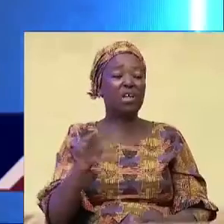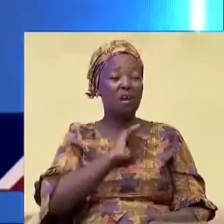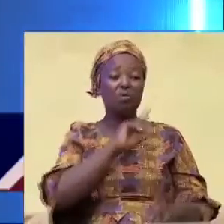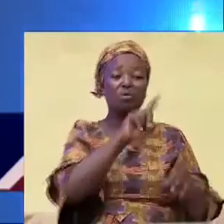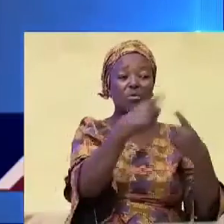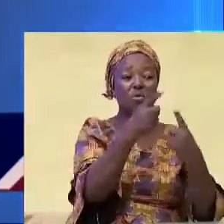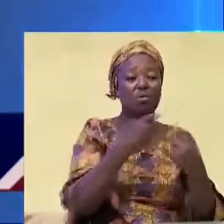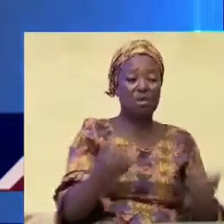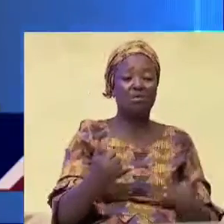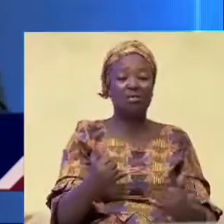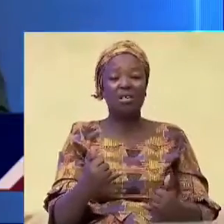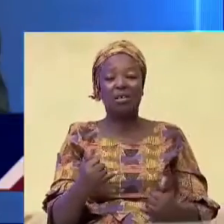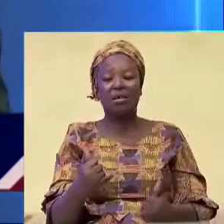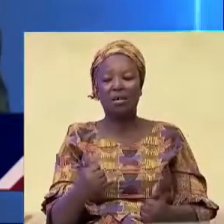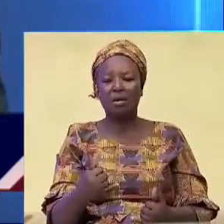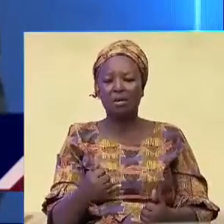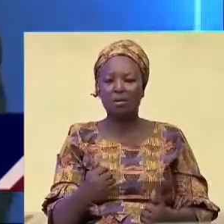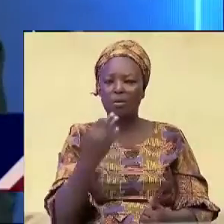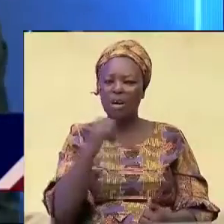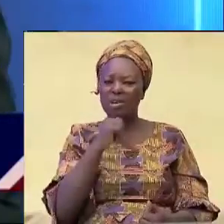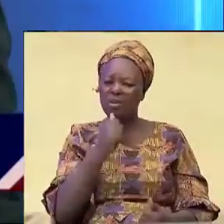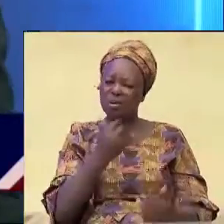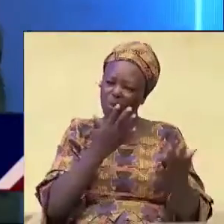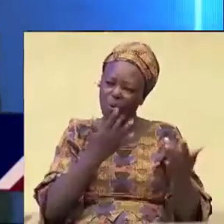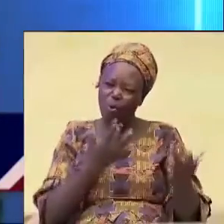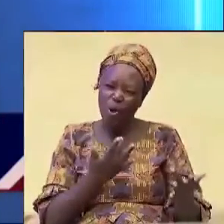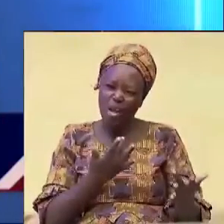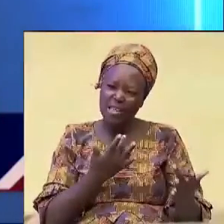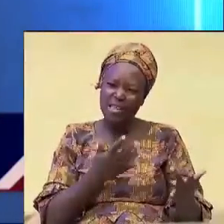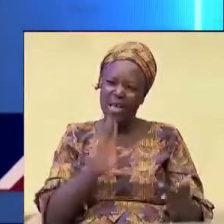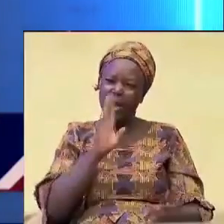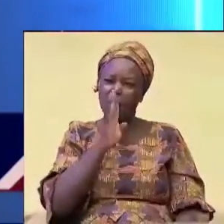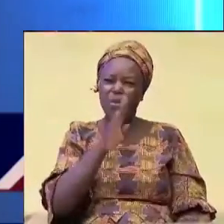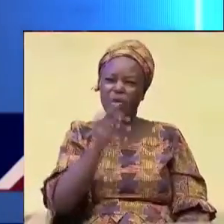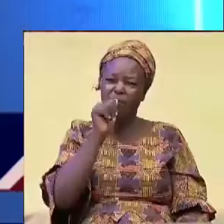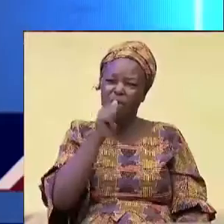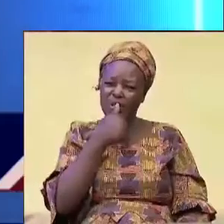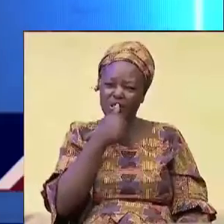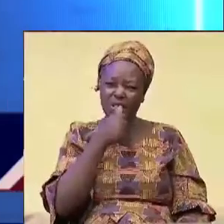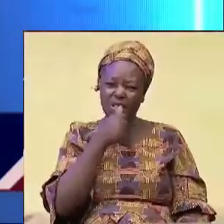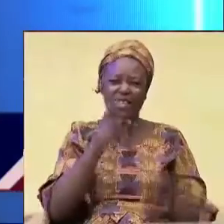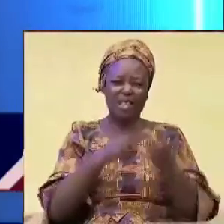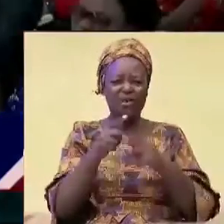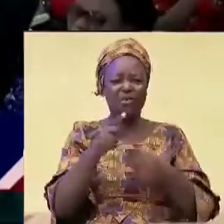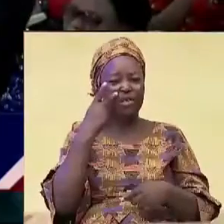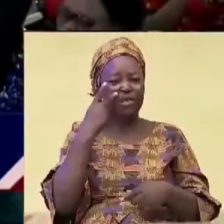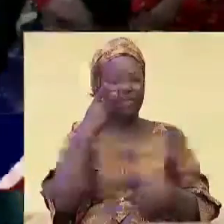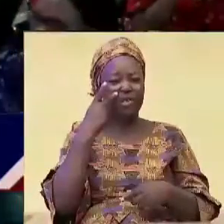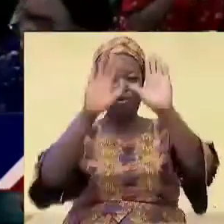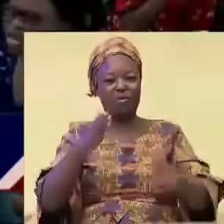now. Wait, check up. You will see the miracle